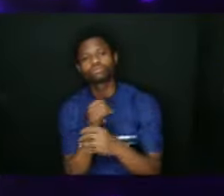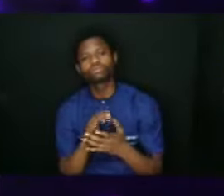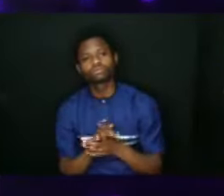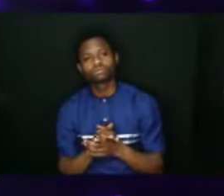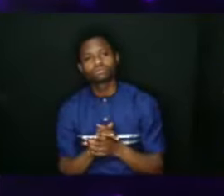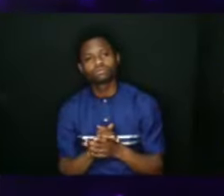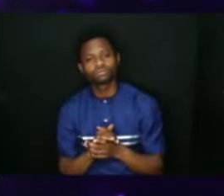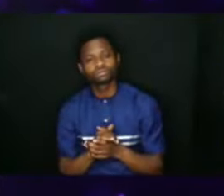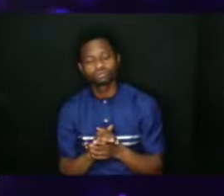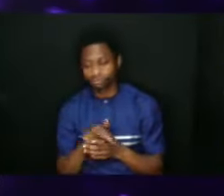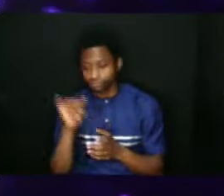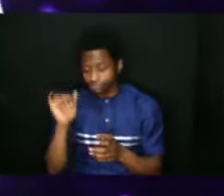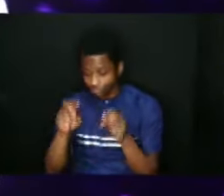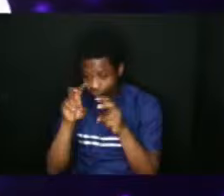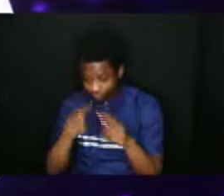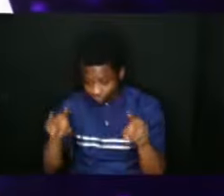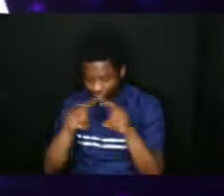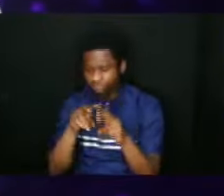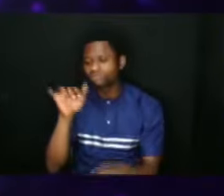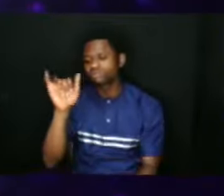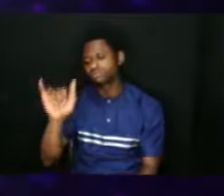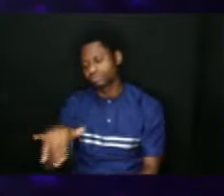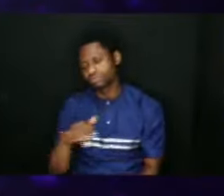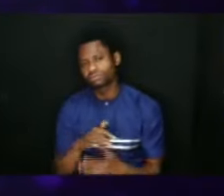that is the virtue